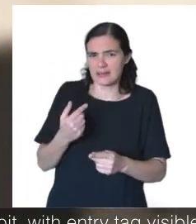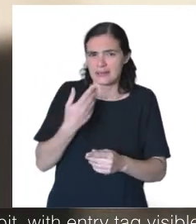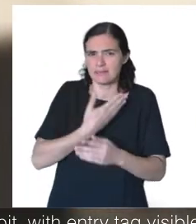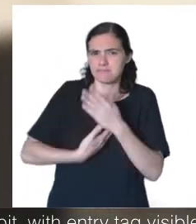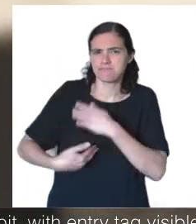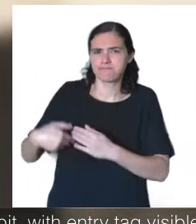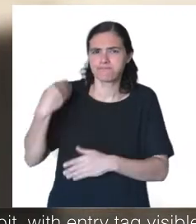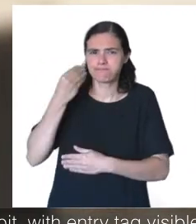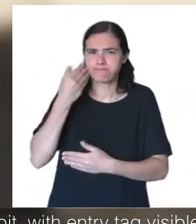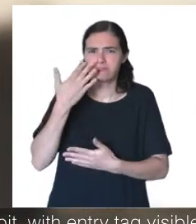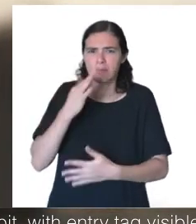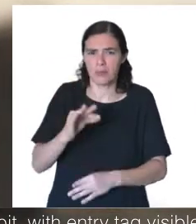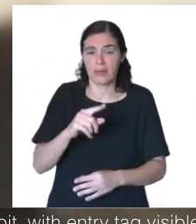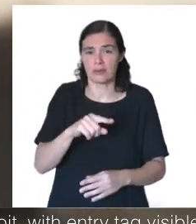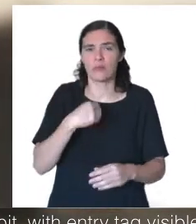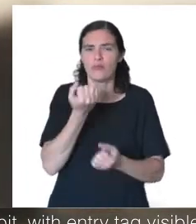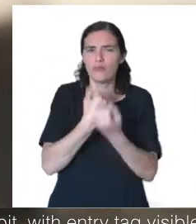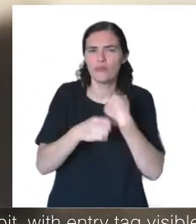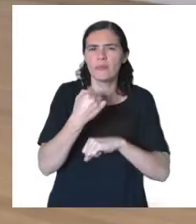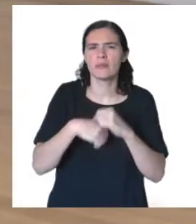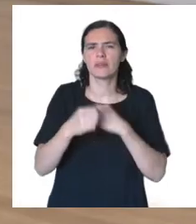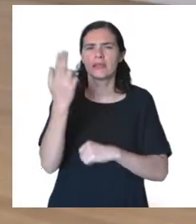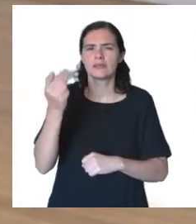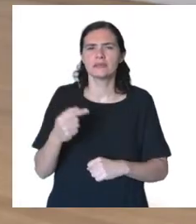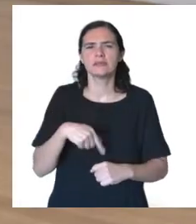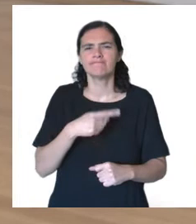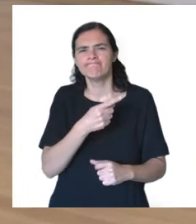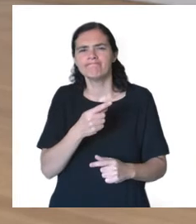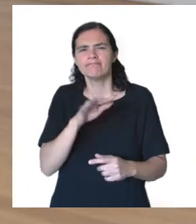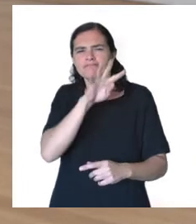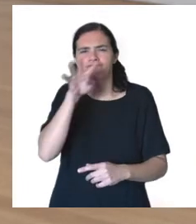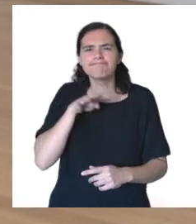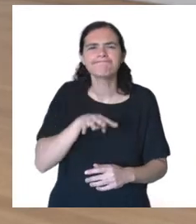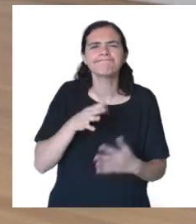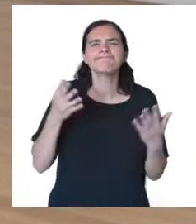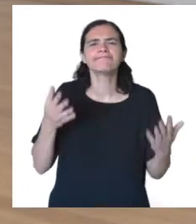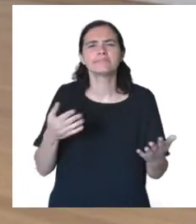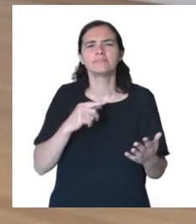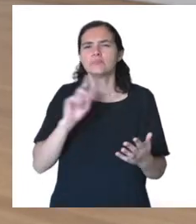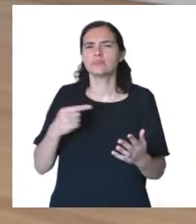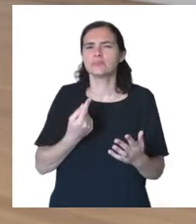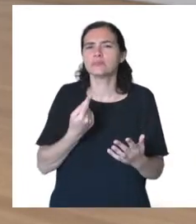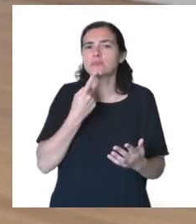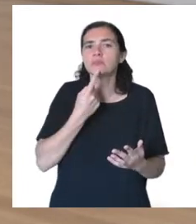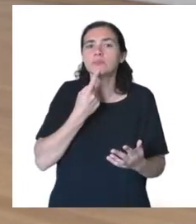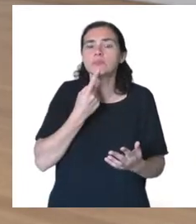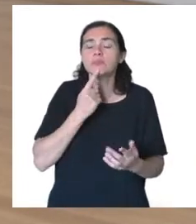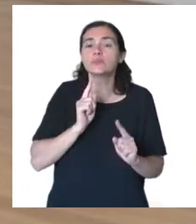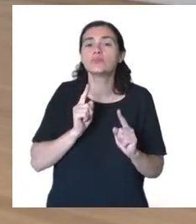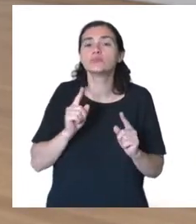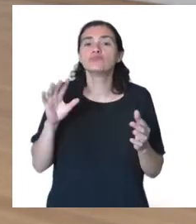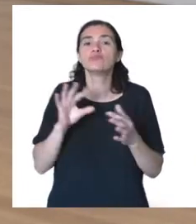conventional art. Movement, artists who deeply questioned what we